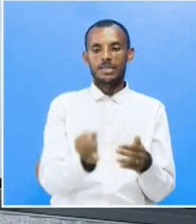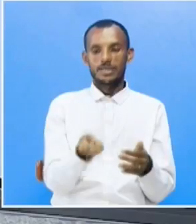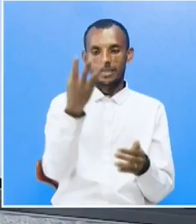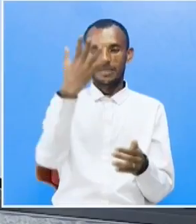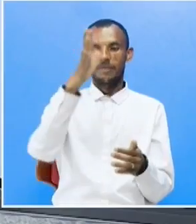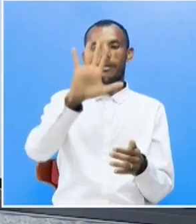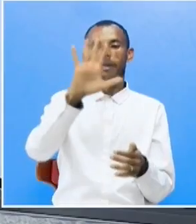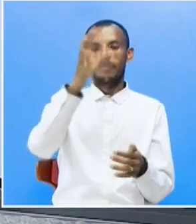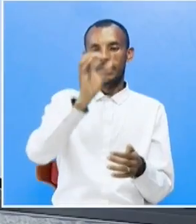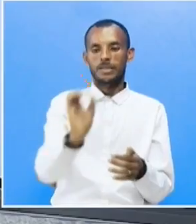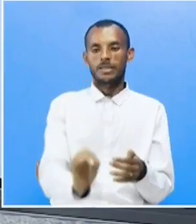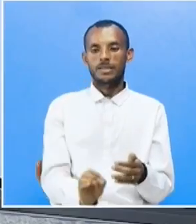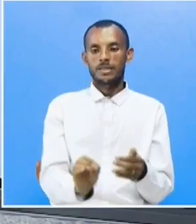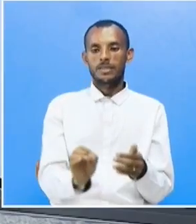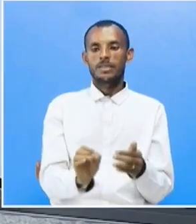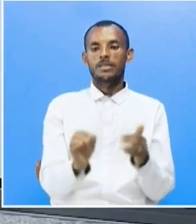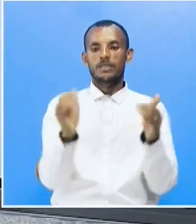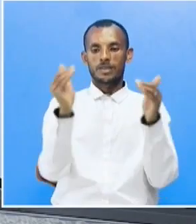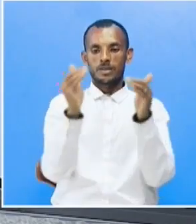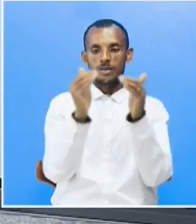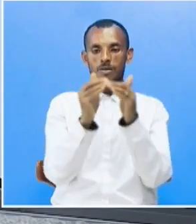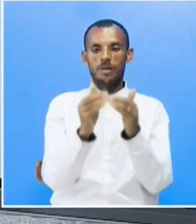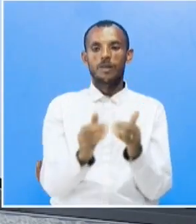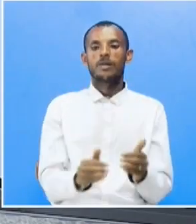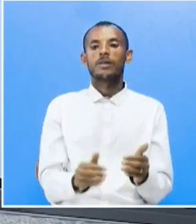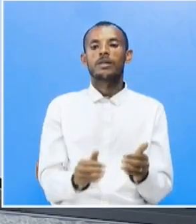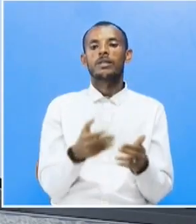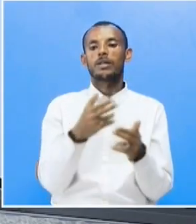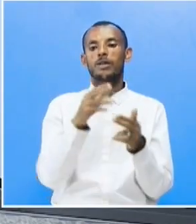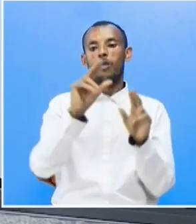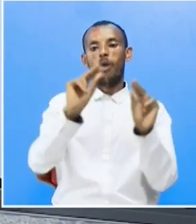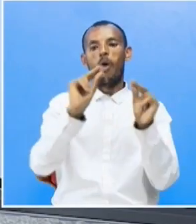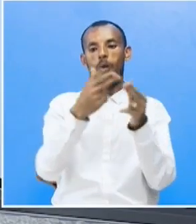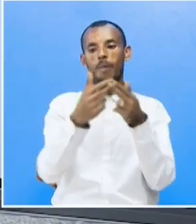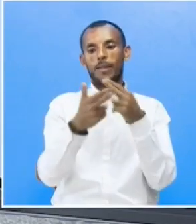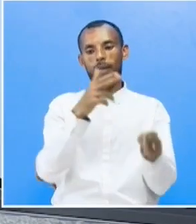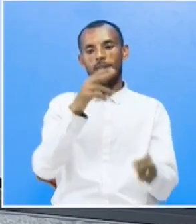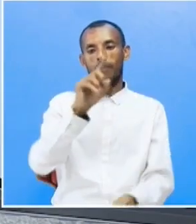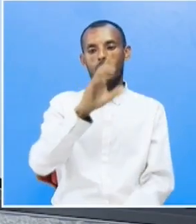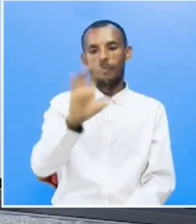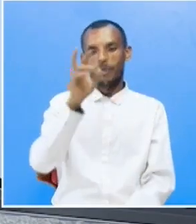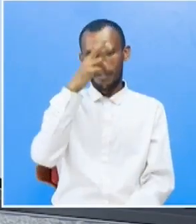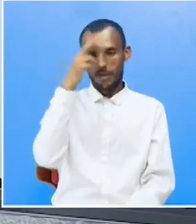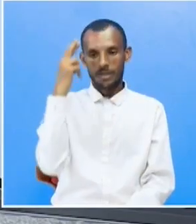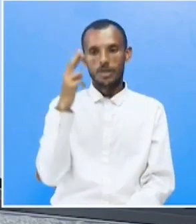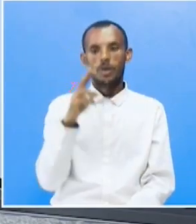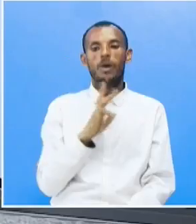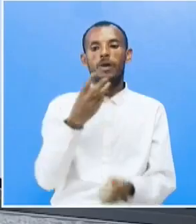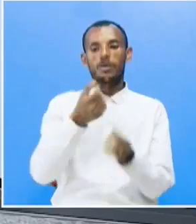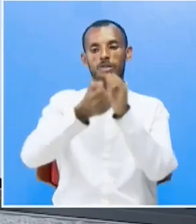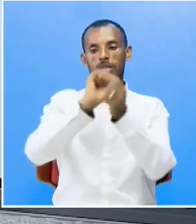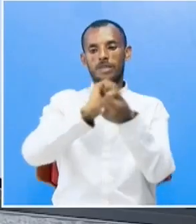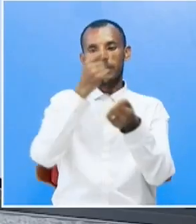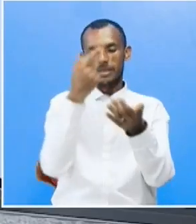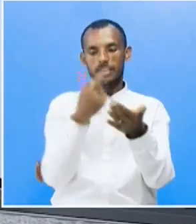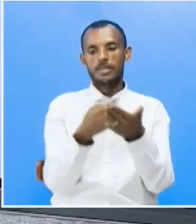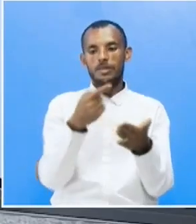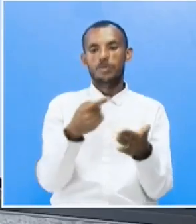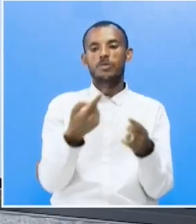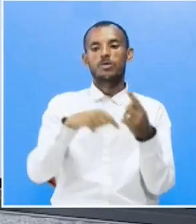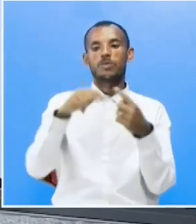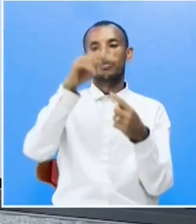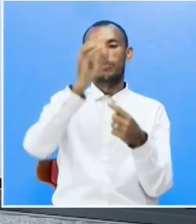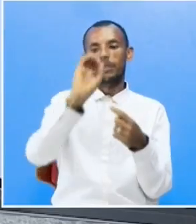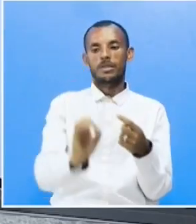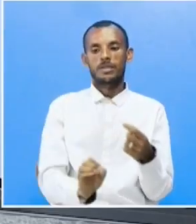here. No need of multiplying by 100% here, because we are not changing this one into percent. Since the